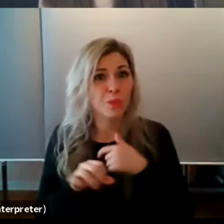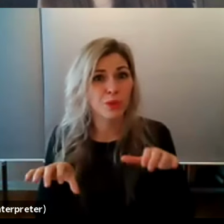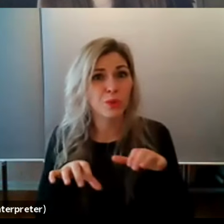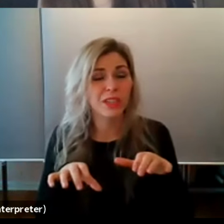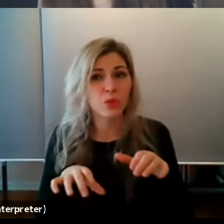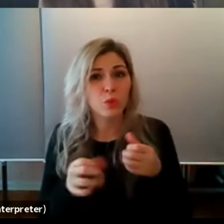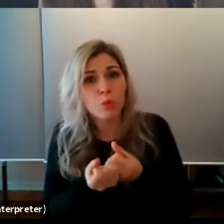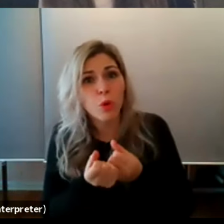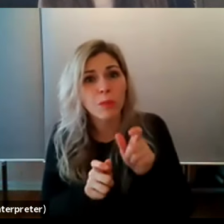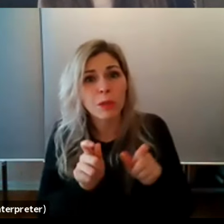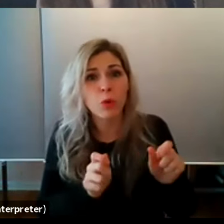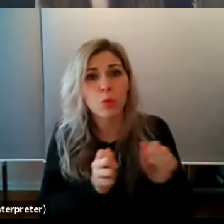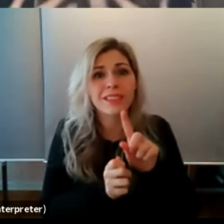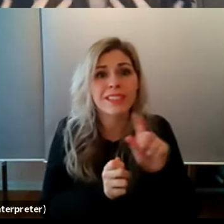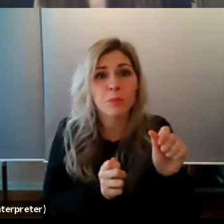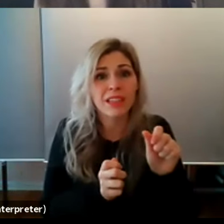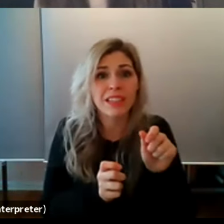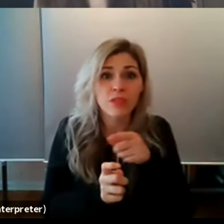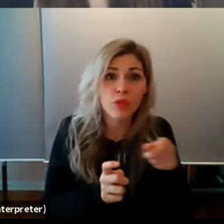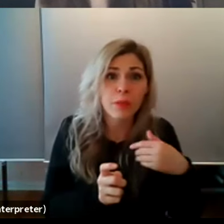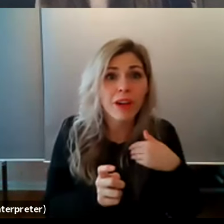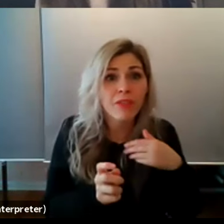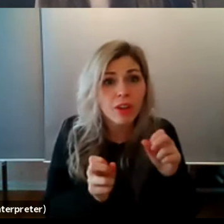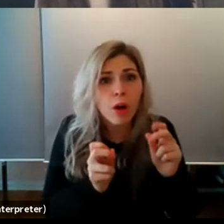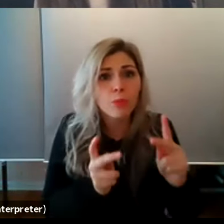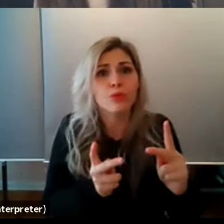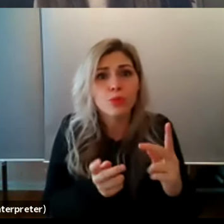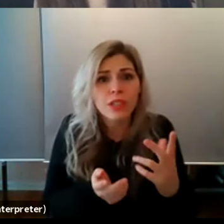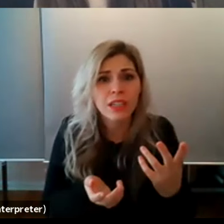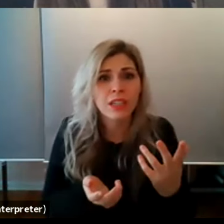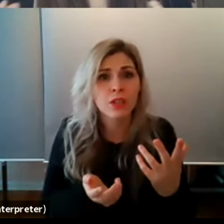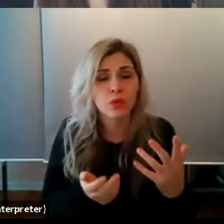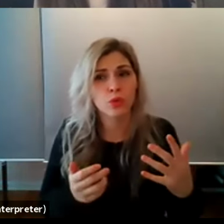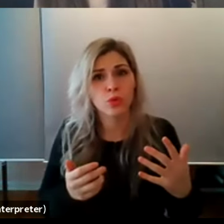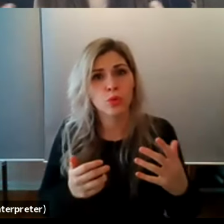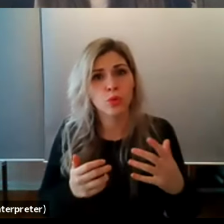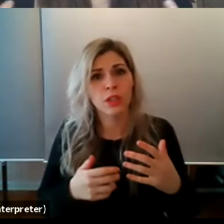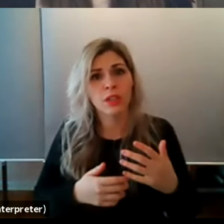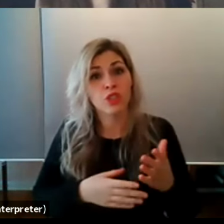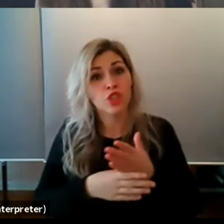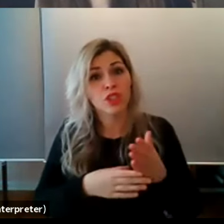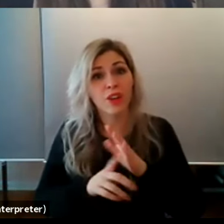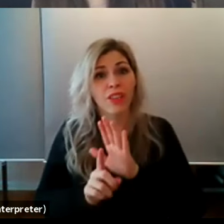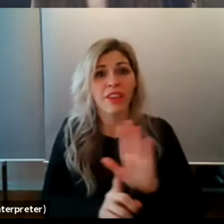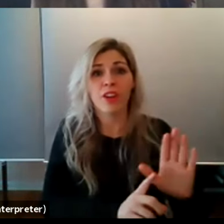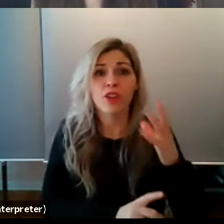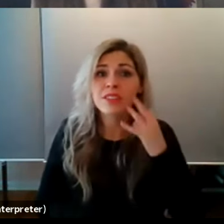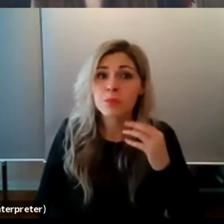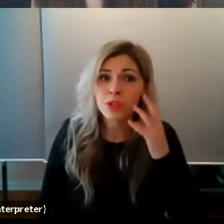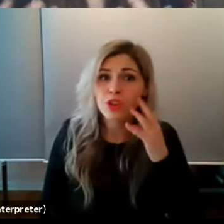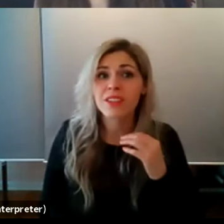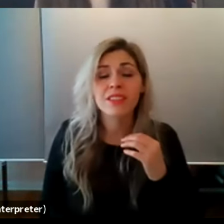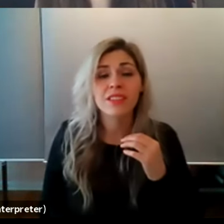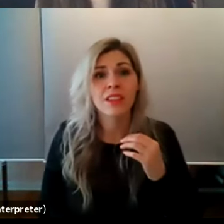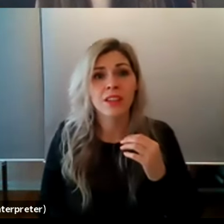with disability to have the opportunity to express their own experience and to work on that.